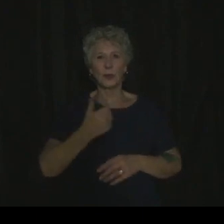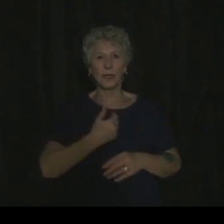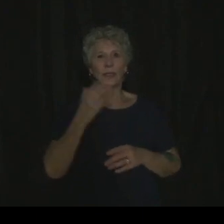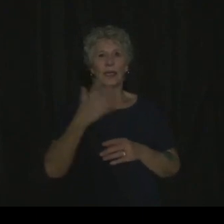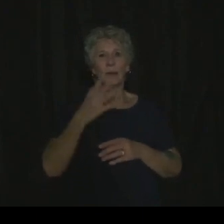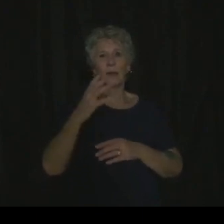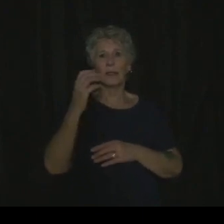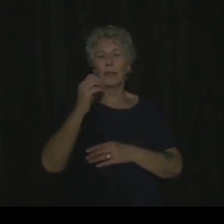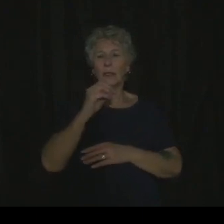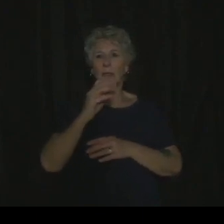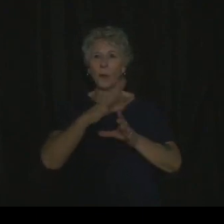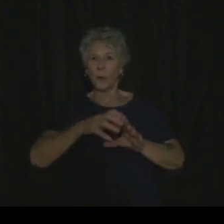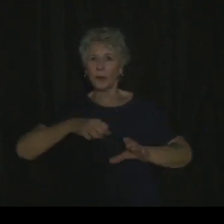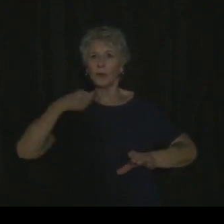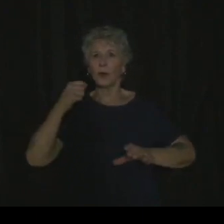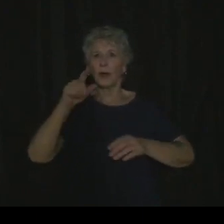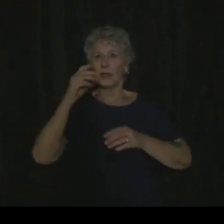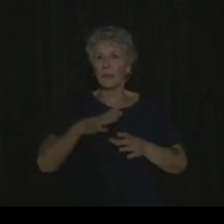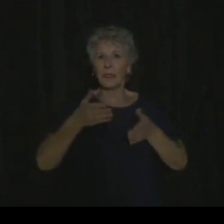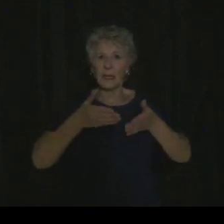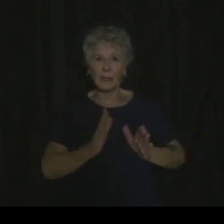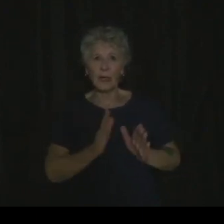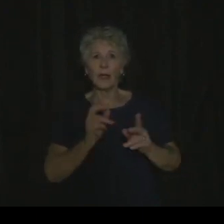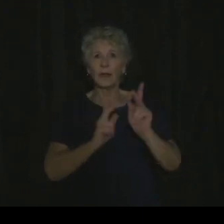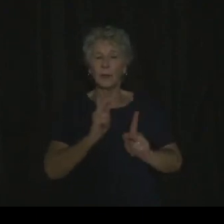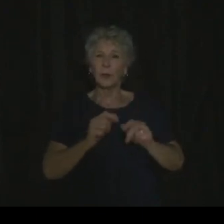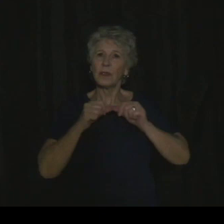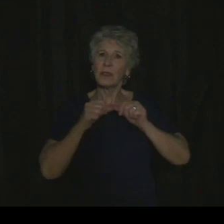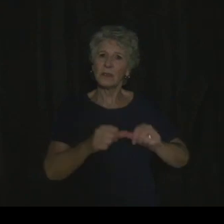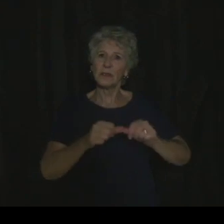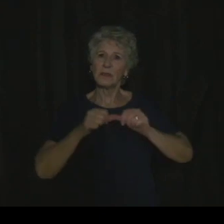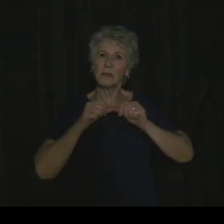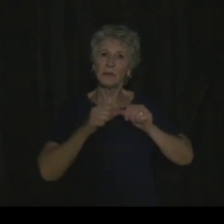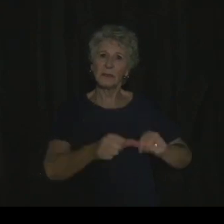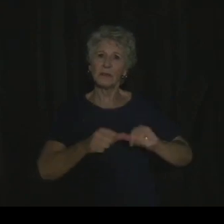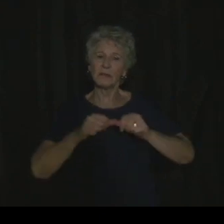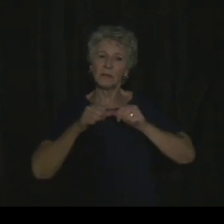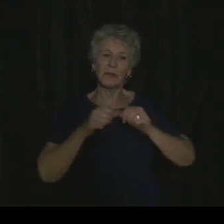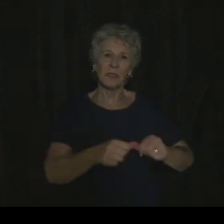them go all the way, and he'll freeze them in their unbelief.